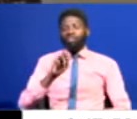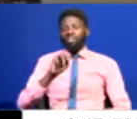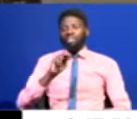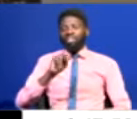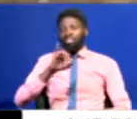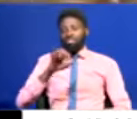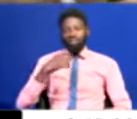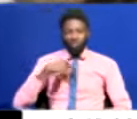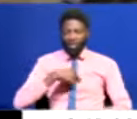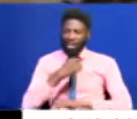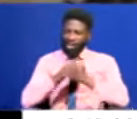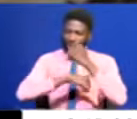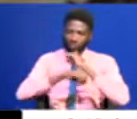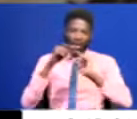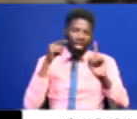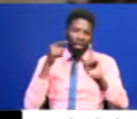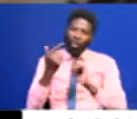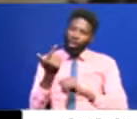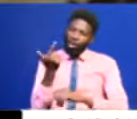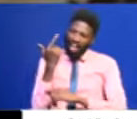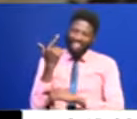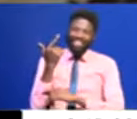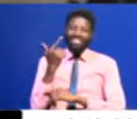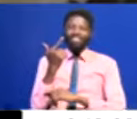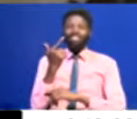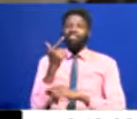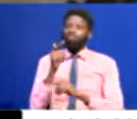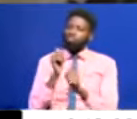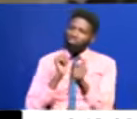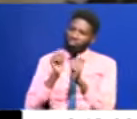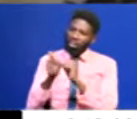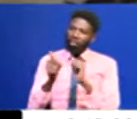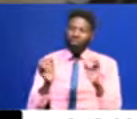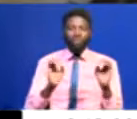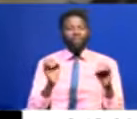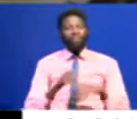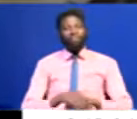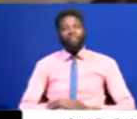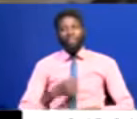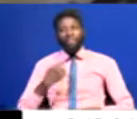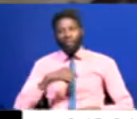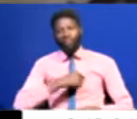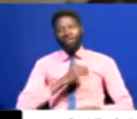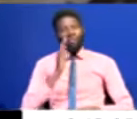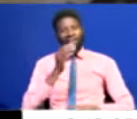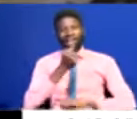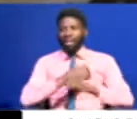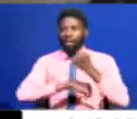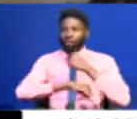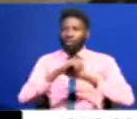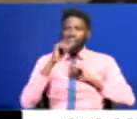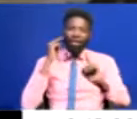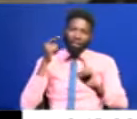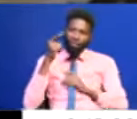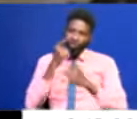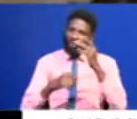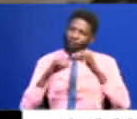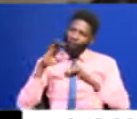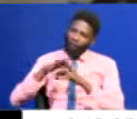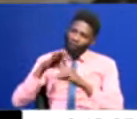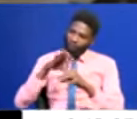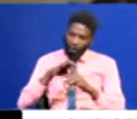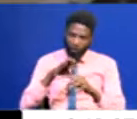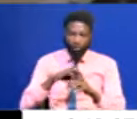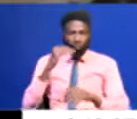sheria isipite. We are going to force, tutasukuma, tufanye kitu inaitwa roll call voting. Roll